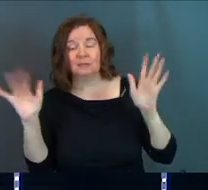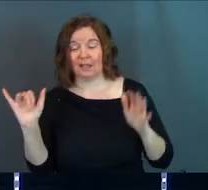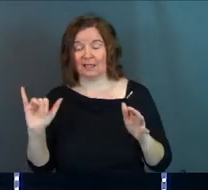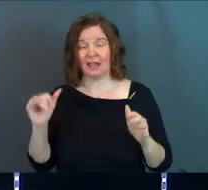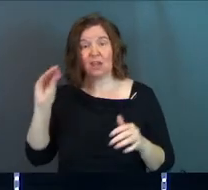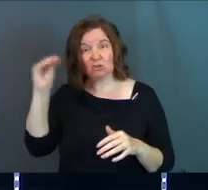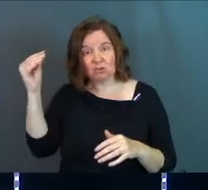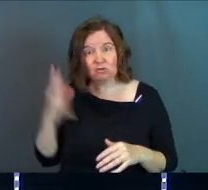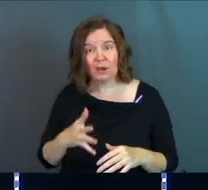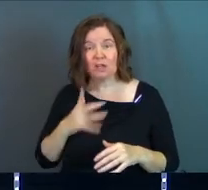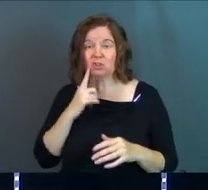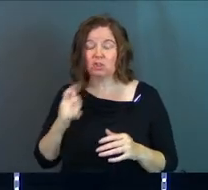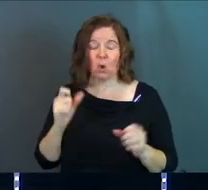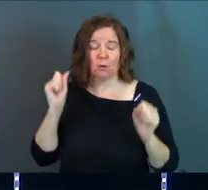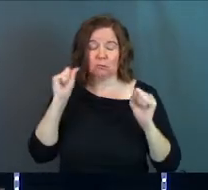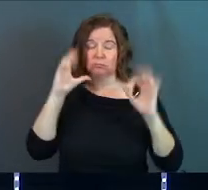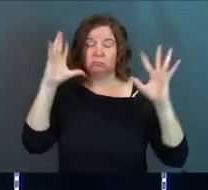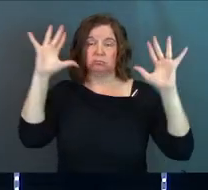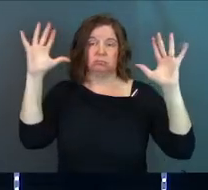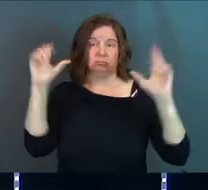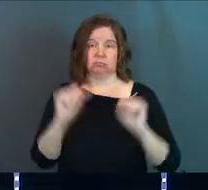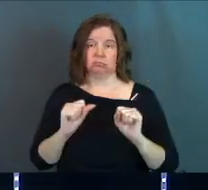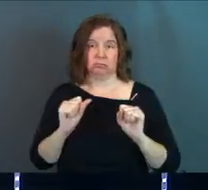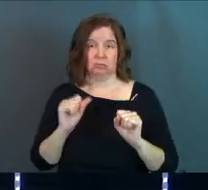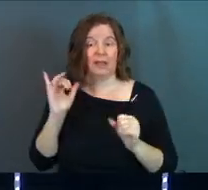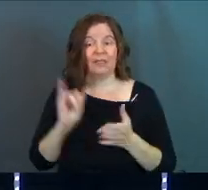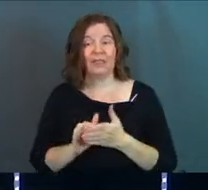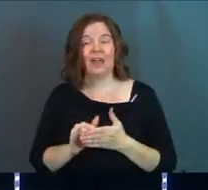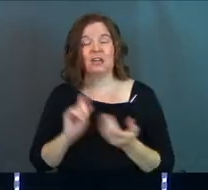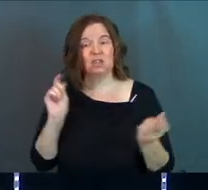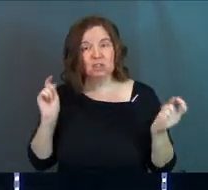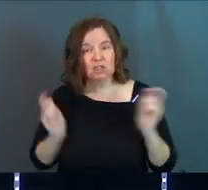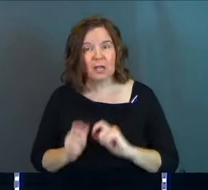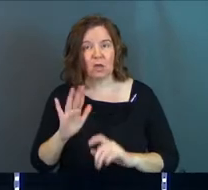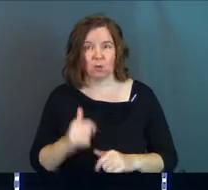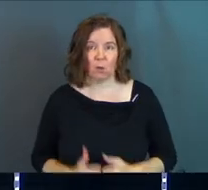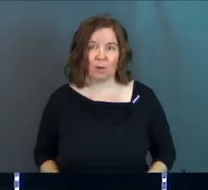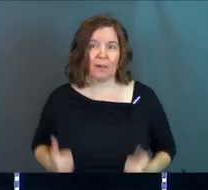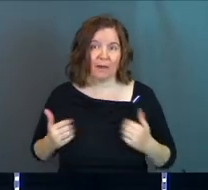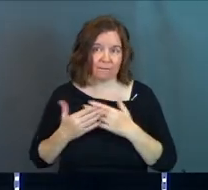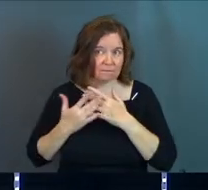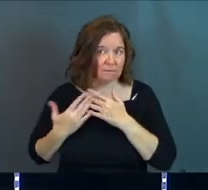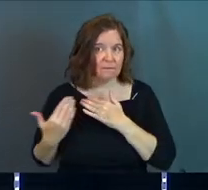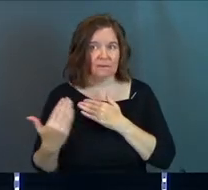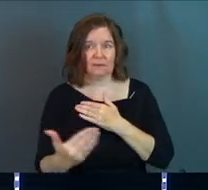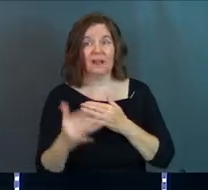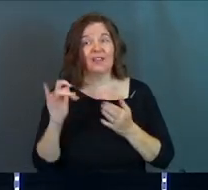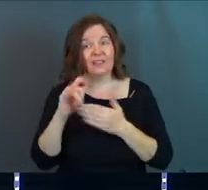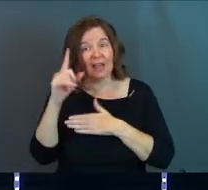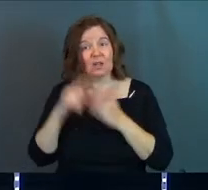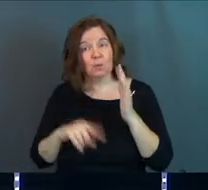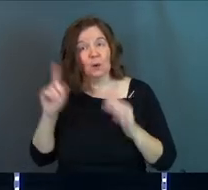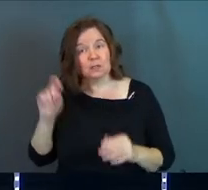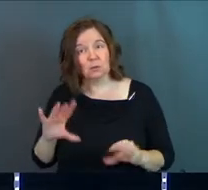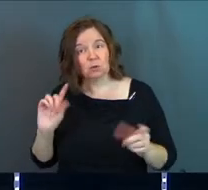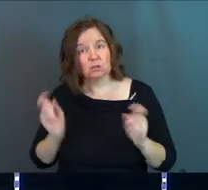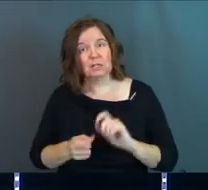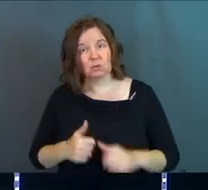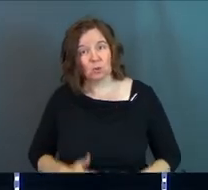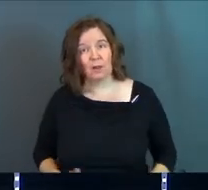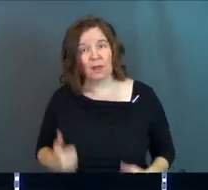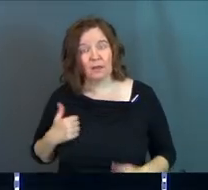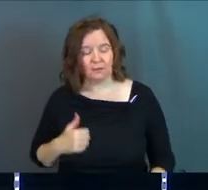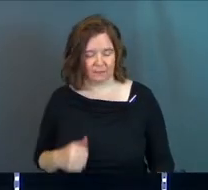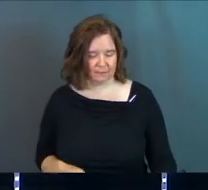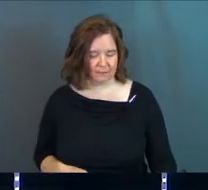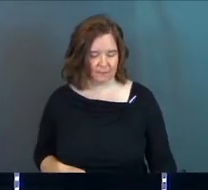Like, grace should so blow you away that it changes your life. Amen. That's what's supposed to change your